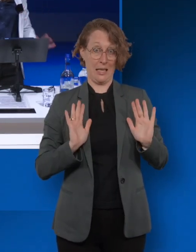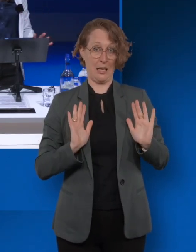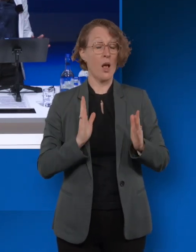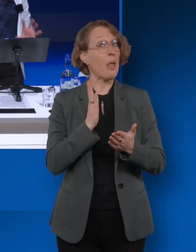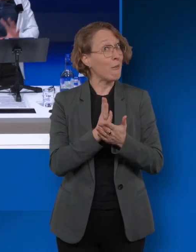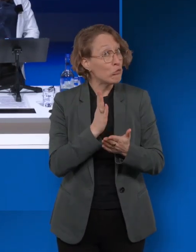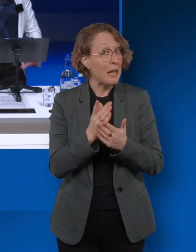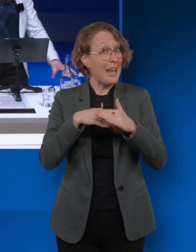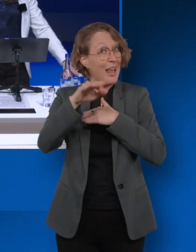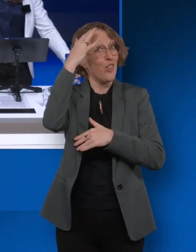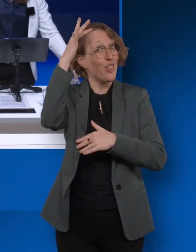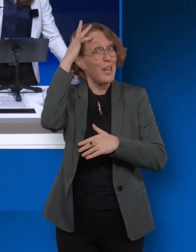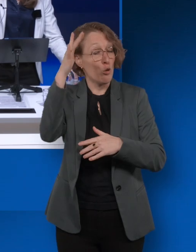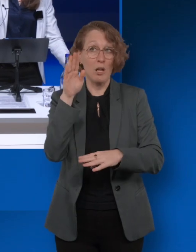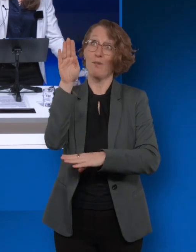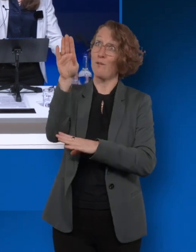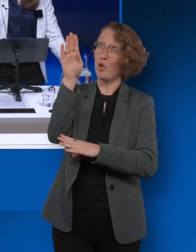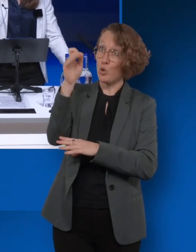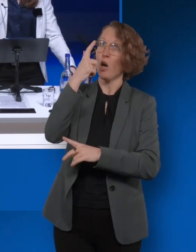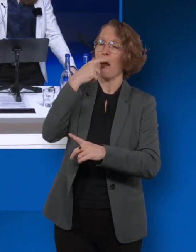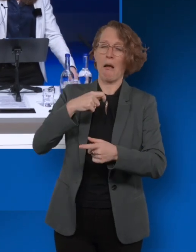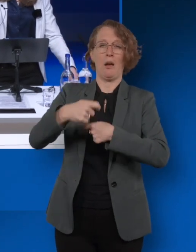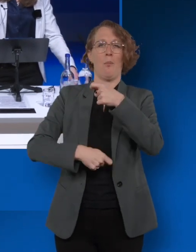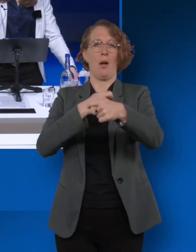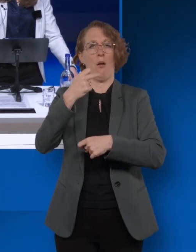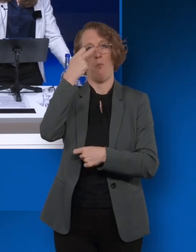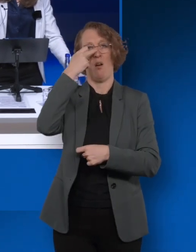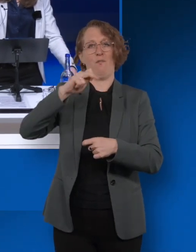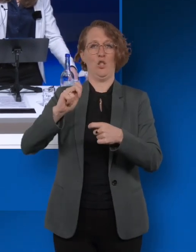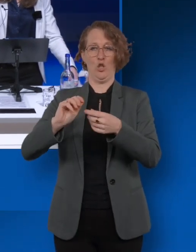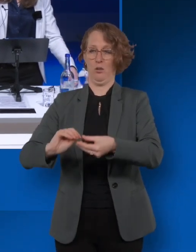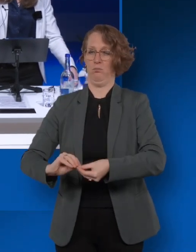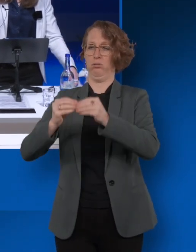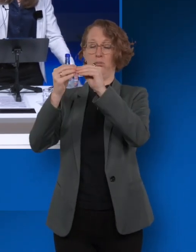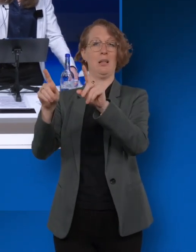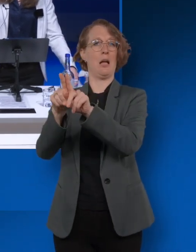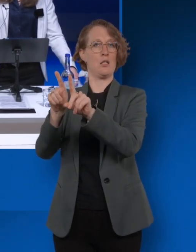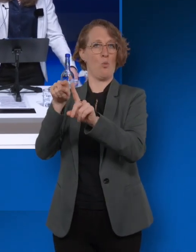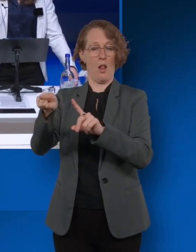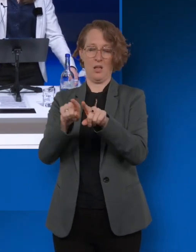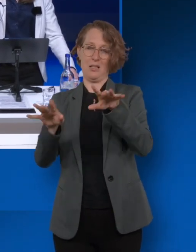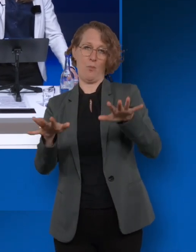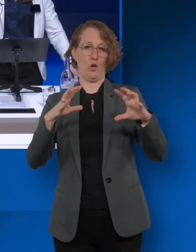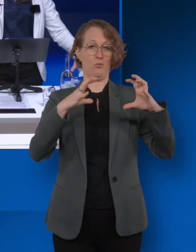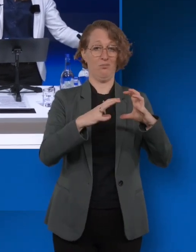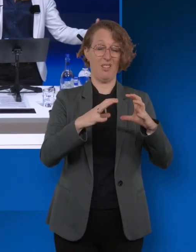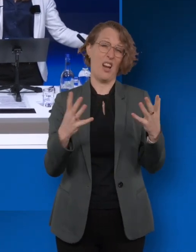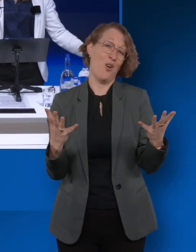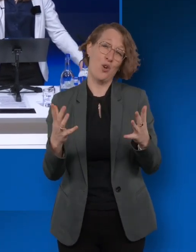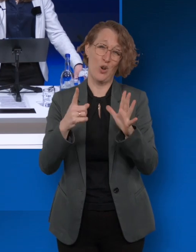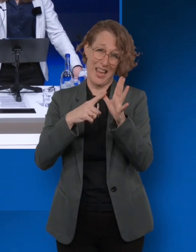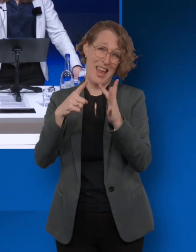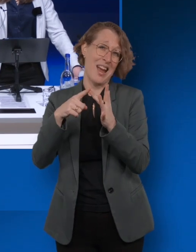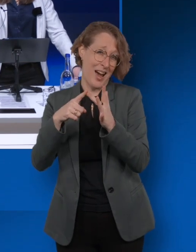in theory, one day it could be generated artificially. And of course, the field of